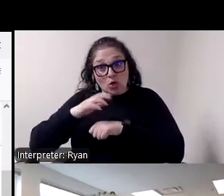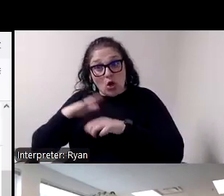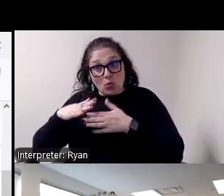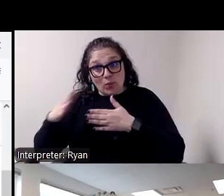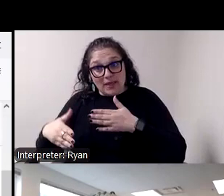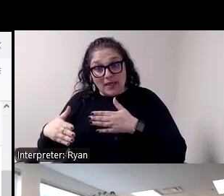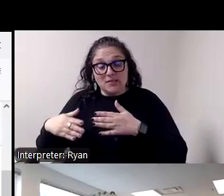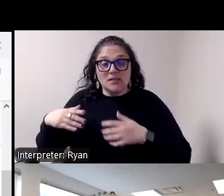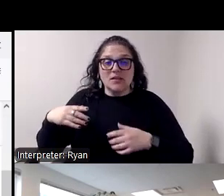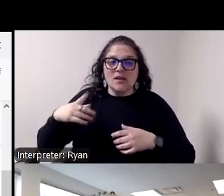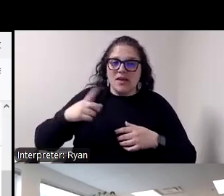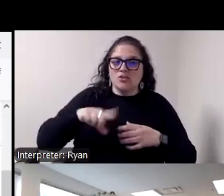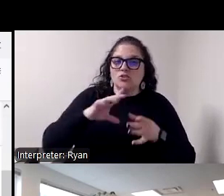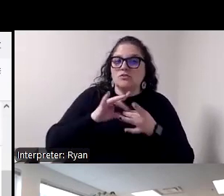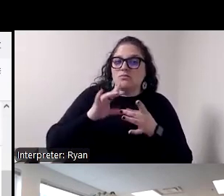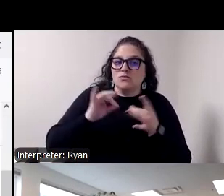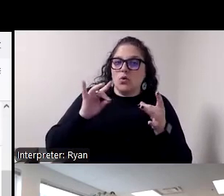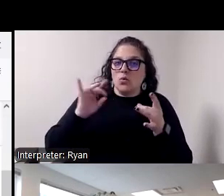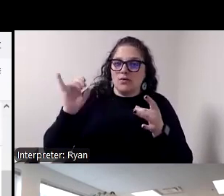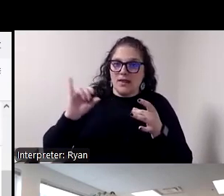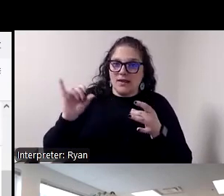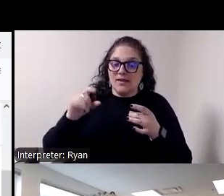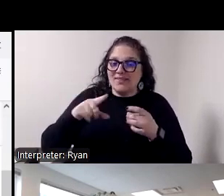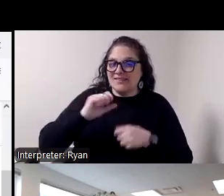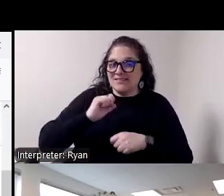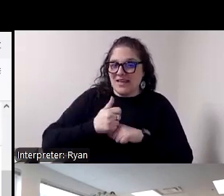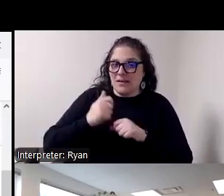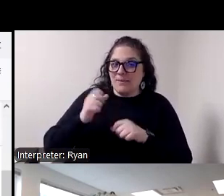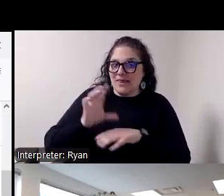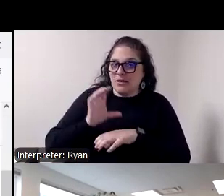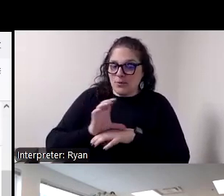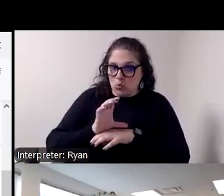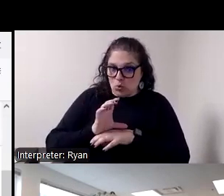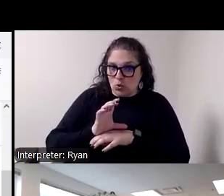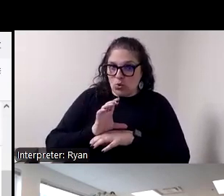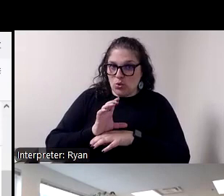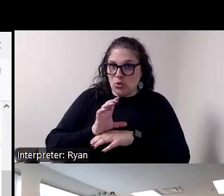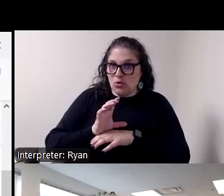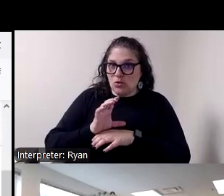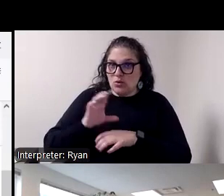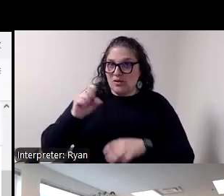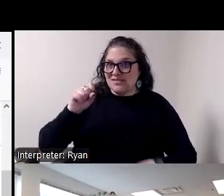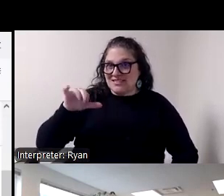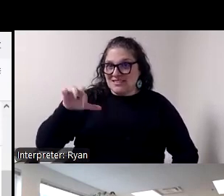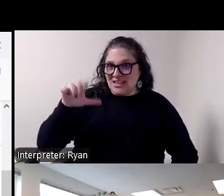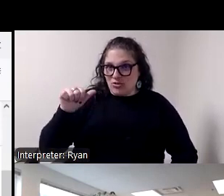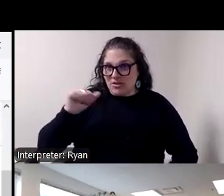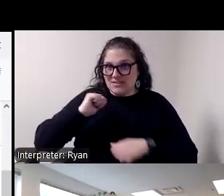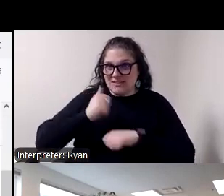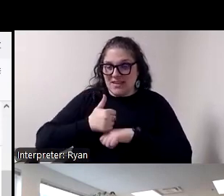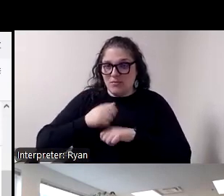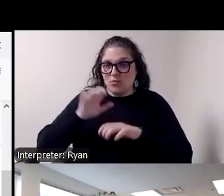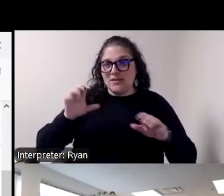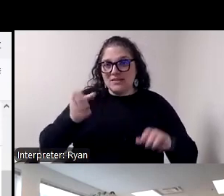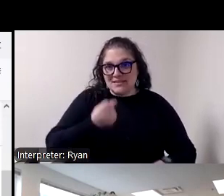It's just kind of a note like, this is how they're set up in the computer. That Sierra set up with Saturday and